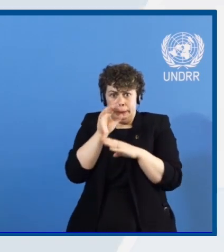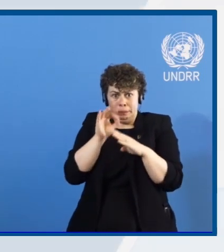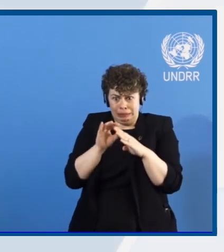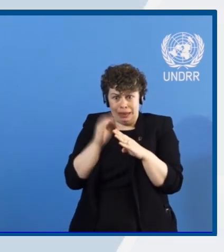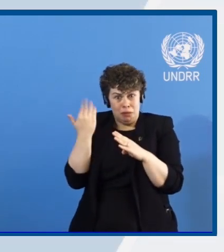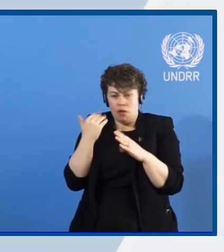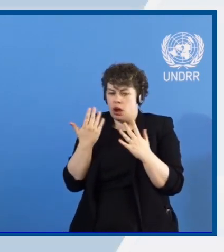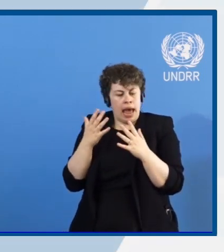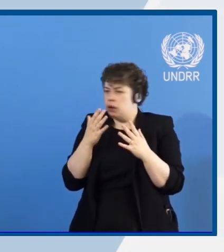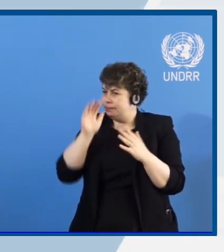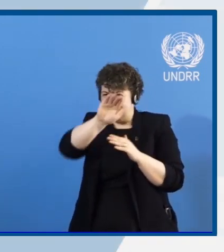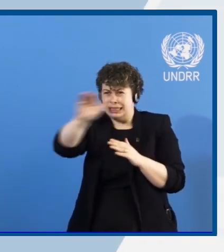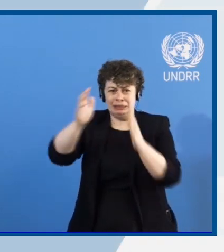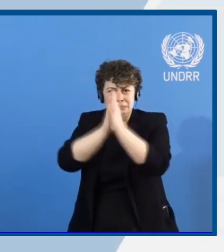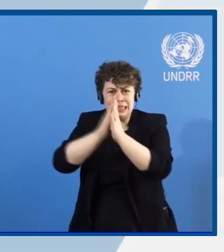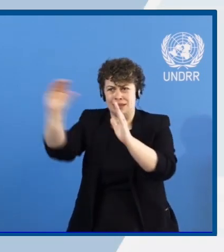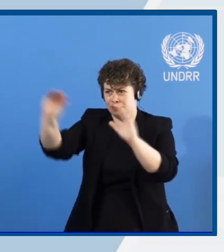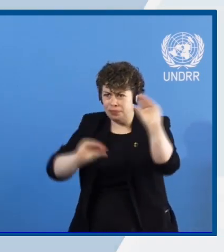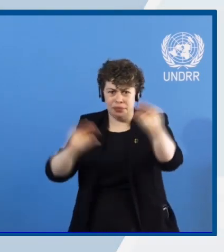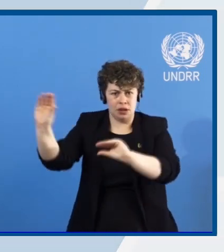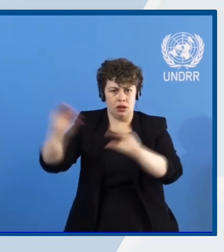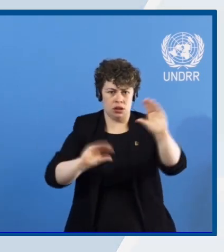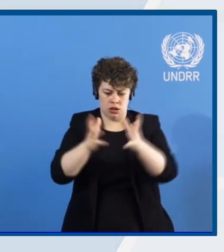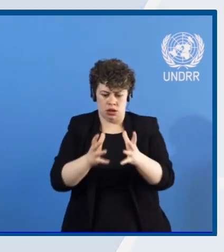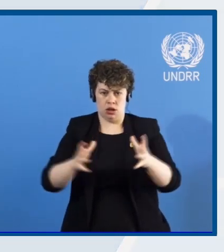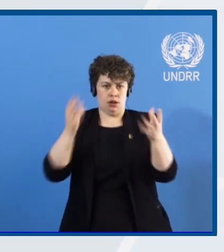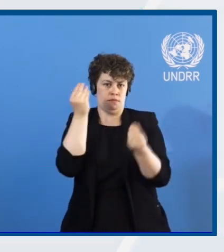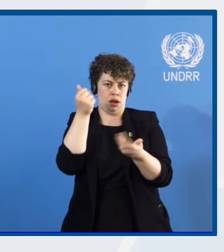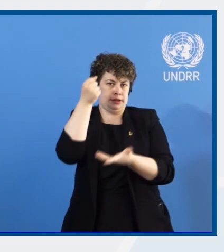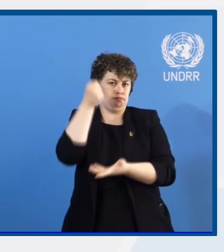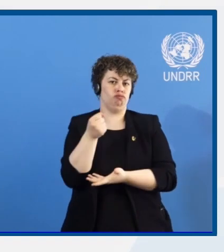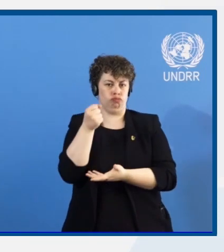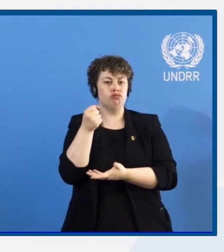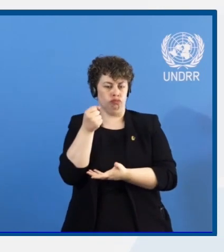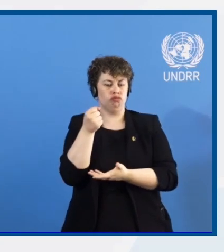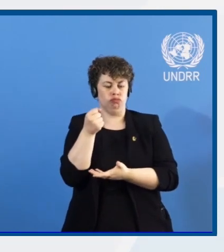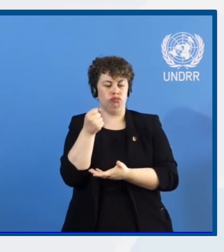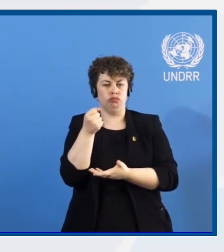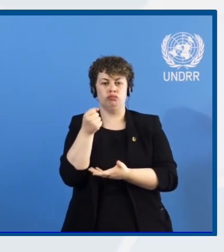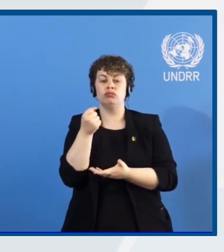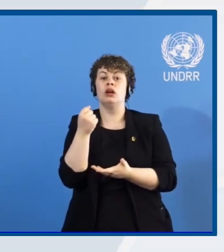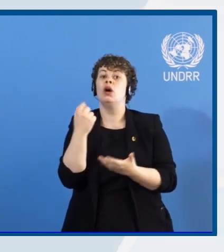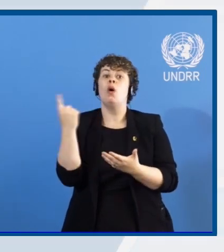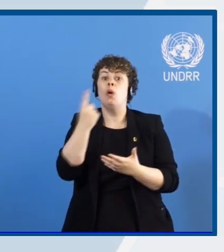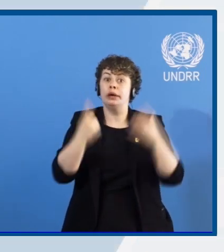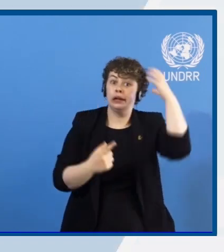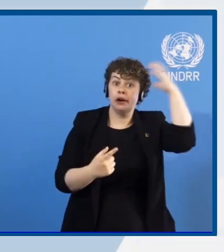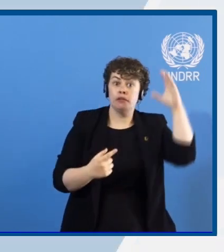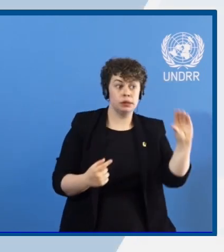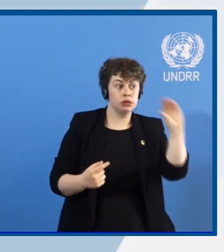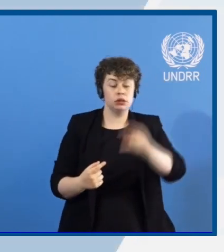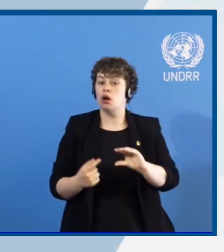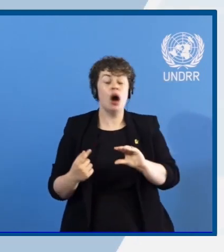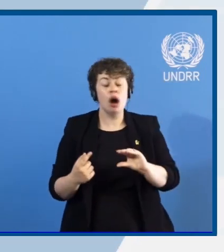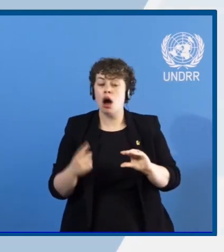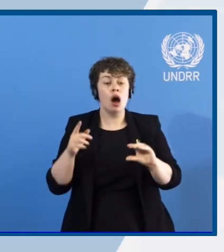But we hope in the future, pooling fund, we can collect the fund from not only from the government, but